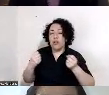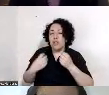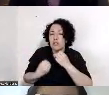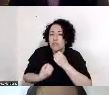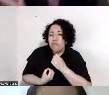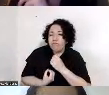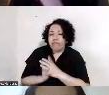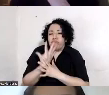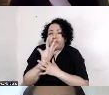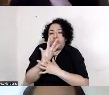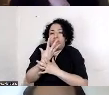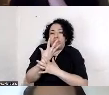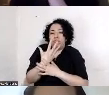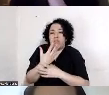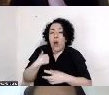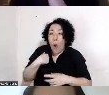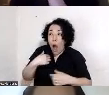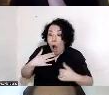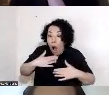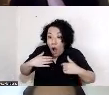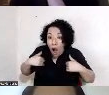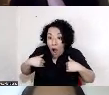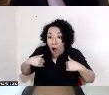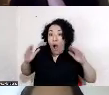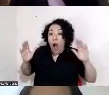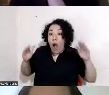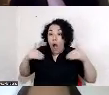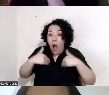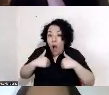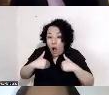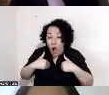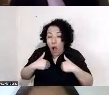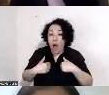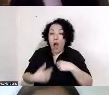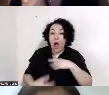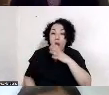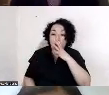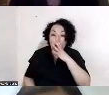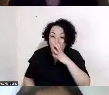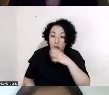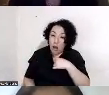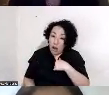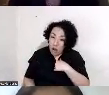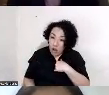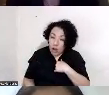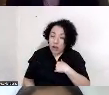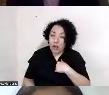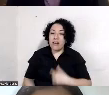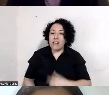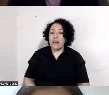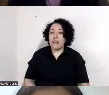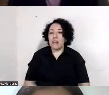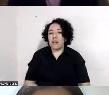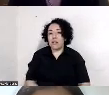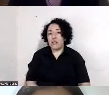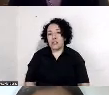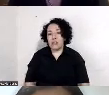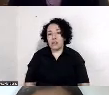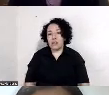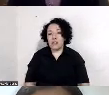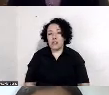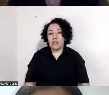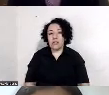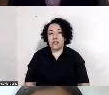eles souberam sobre o autismo deles. E eu vou dizer algumas coisas que eles falaram. Having autism spectrum disorder is